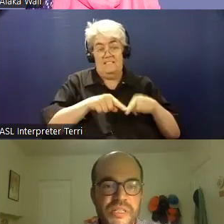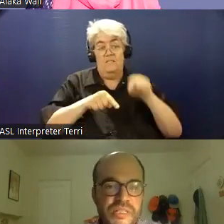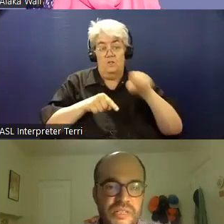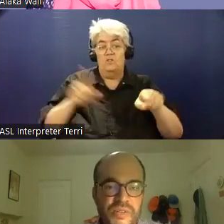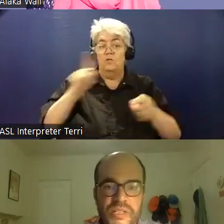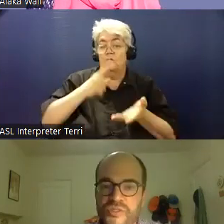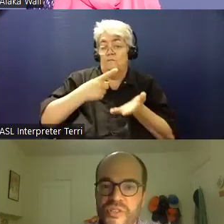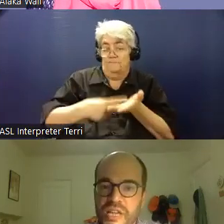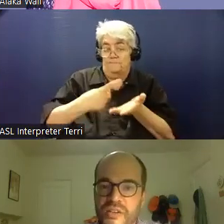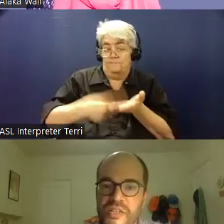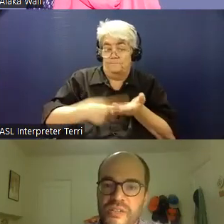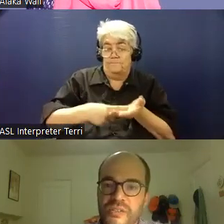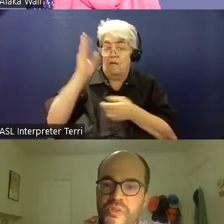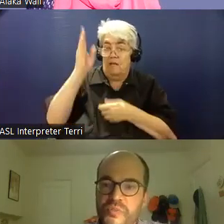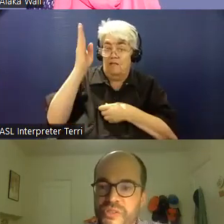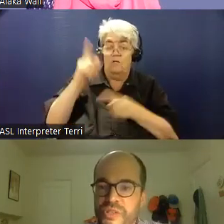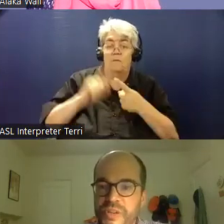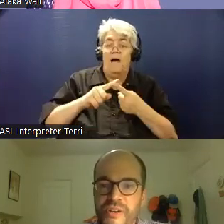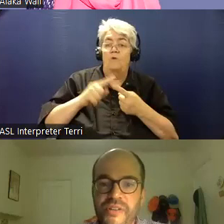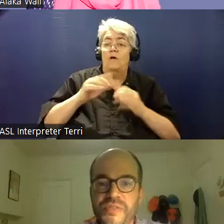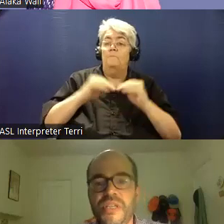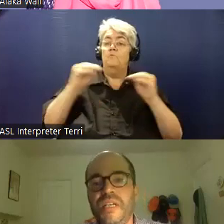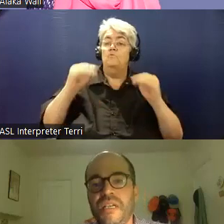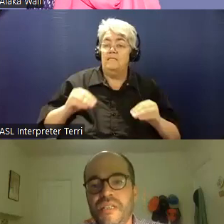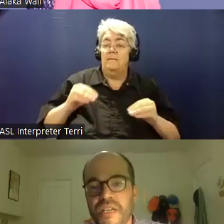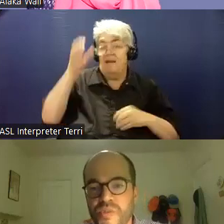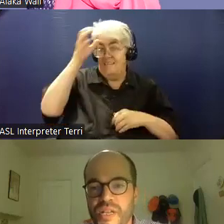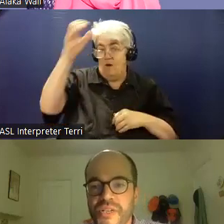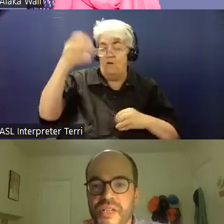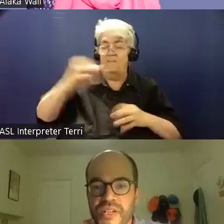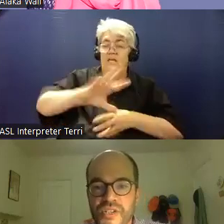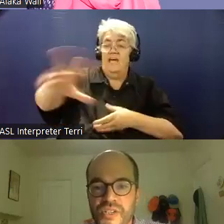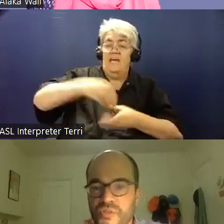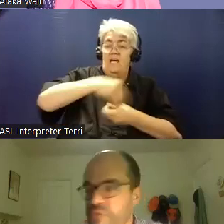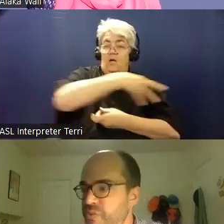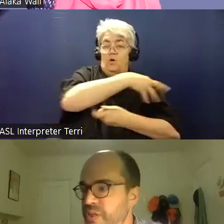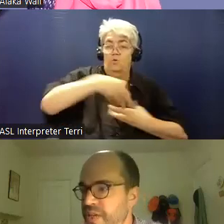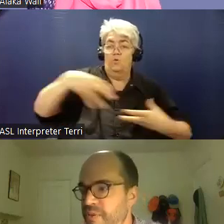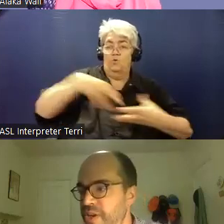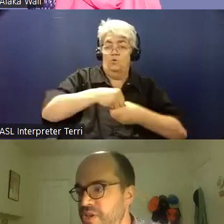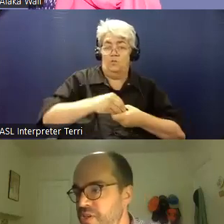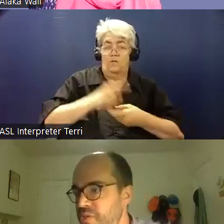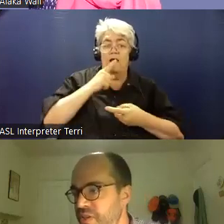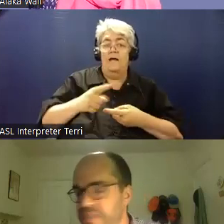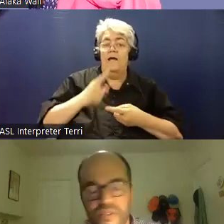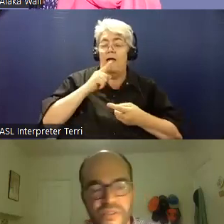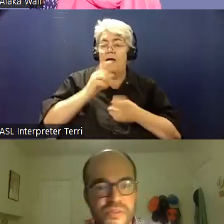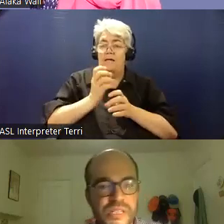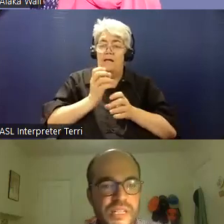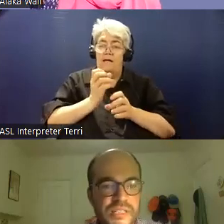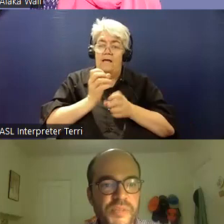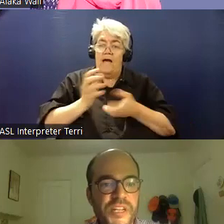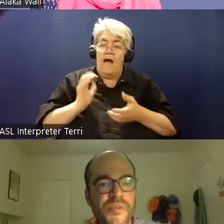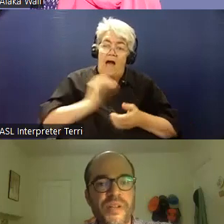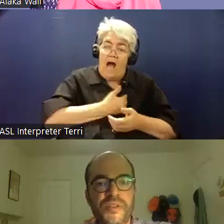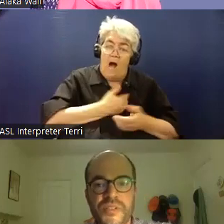be delivering a lecture tonight on inclusive museum narratives, contextualizing collections through collaboration. I just want to tell you a